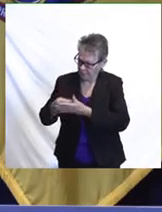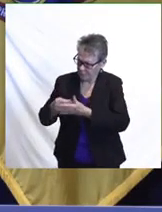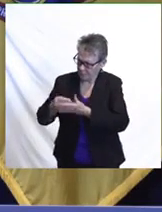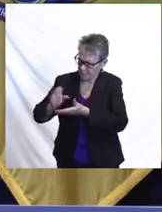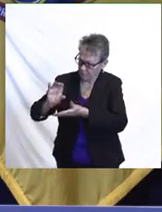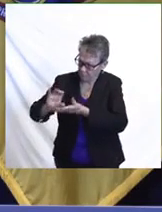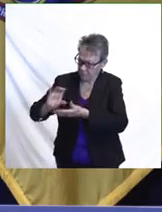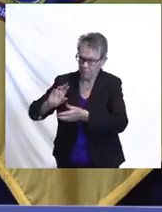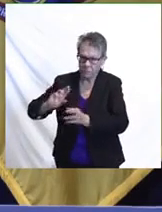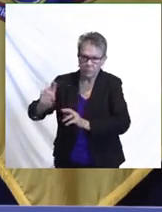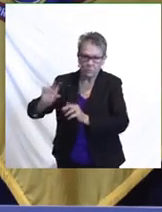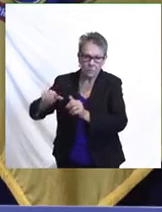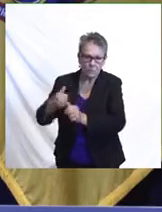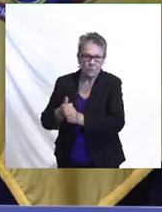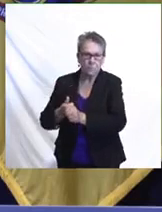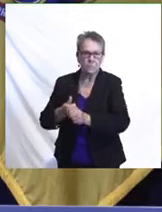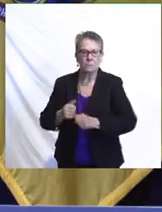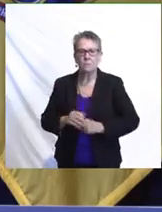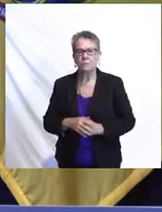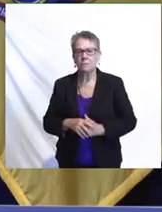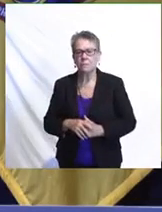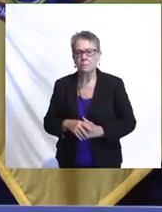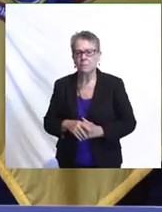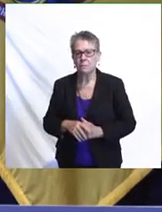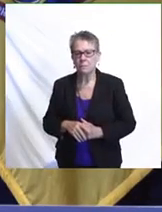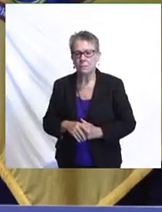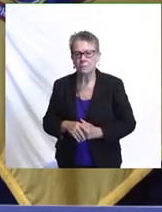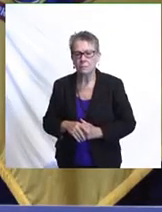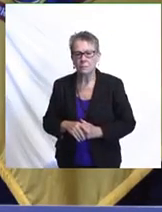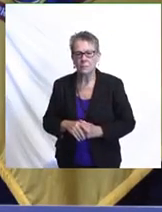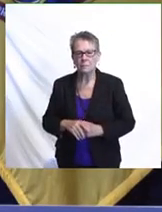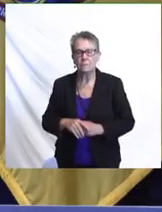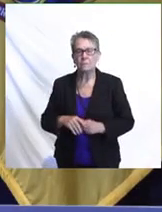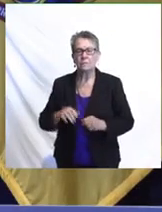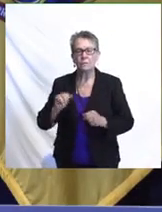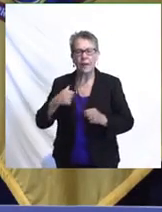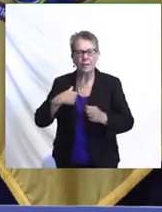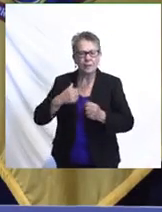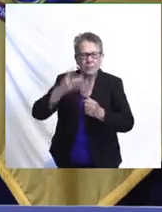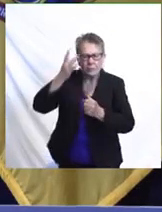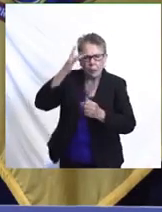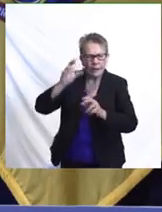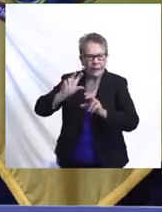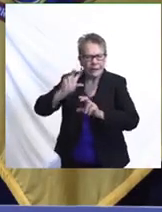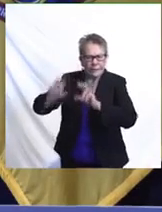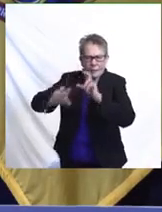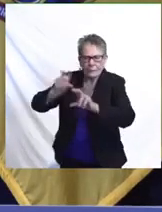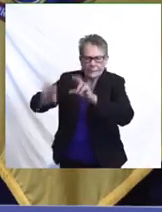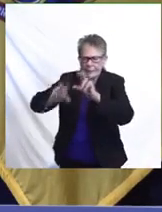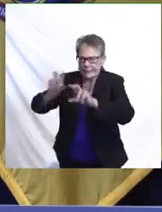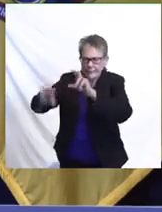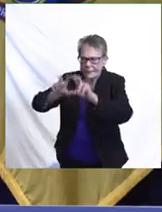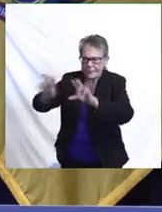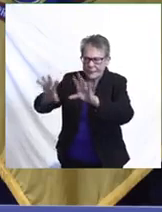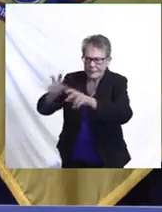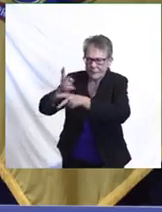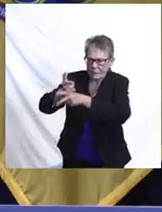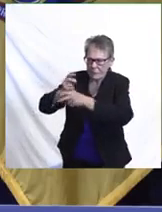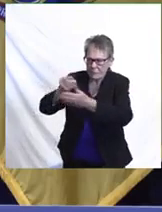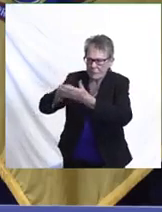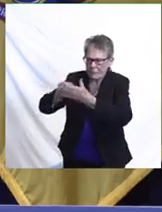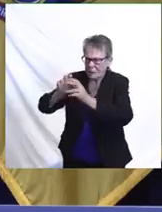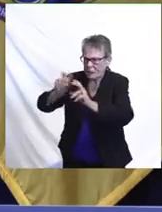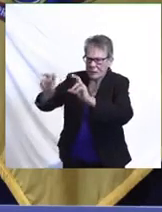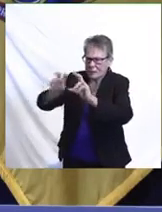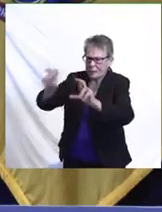outstanding health institution. That's smart investments. So it was never intended to be any final step. It's another